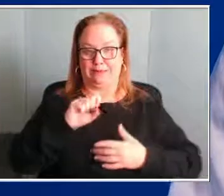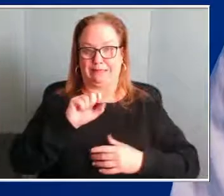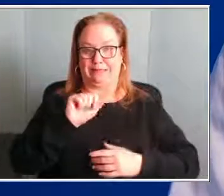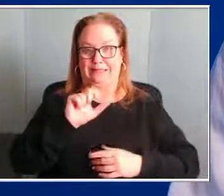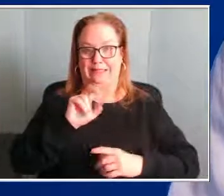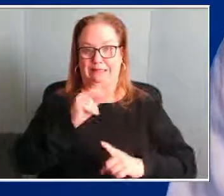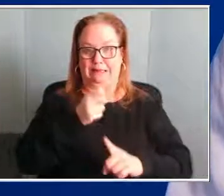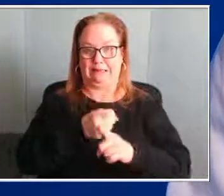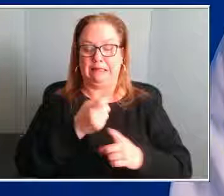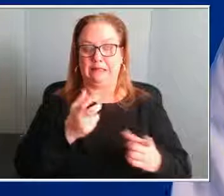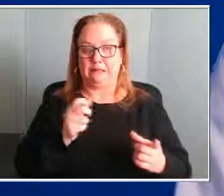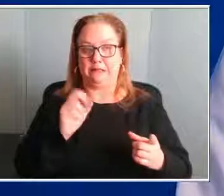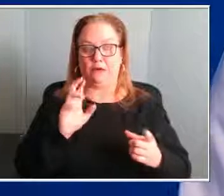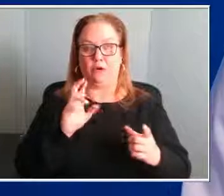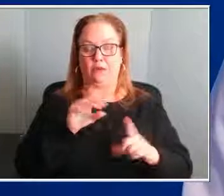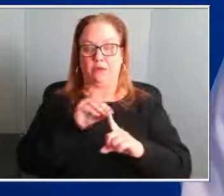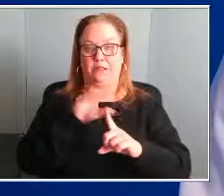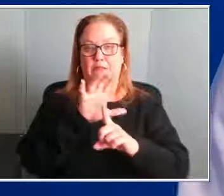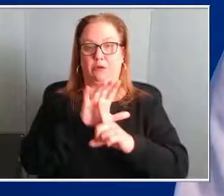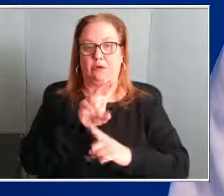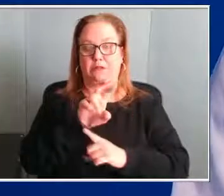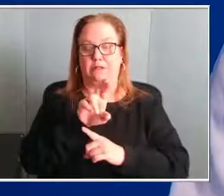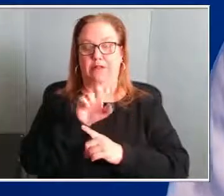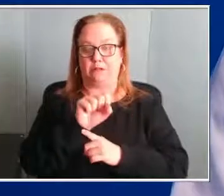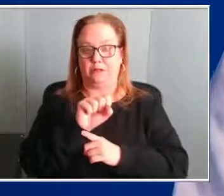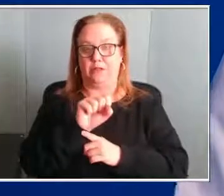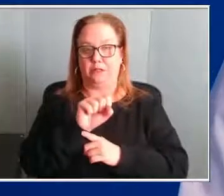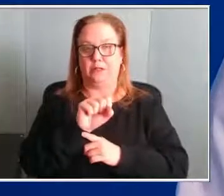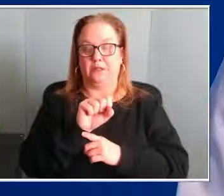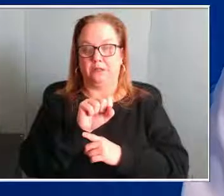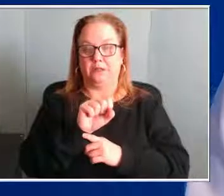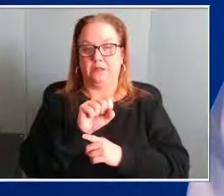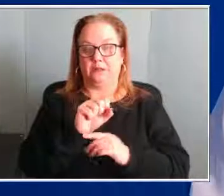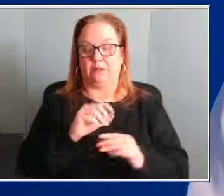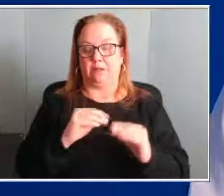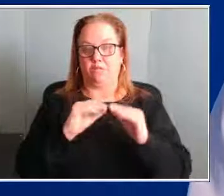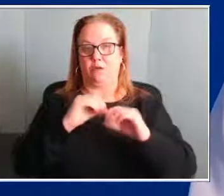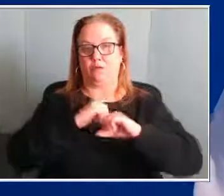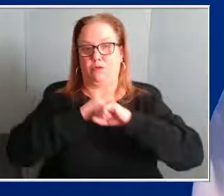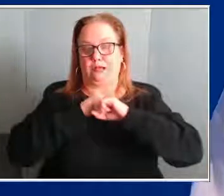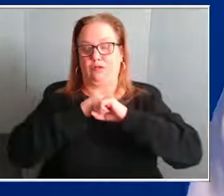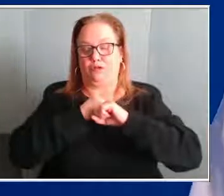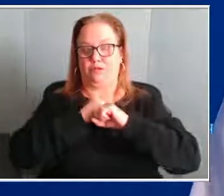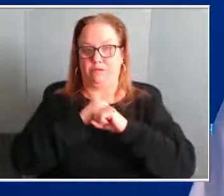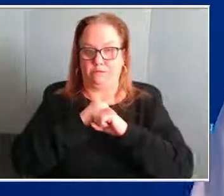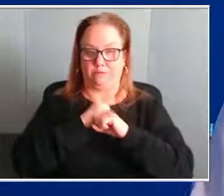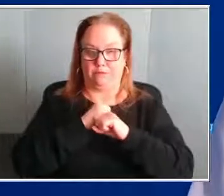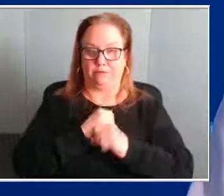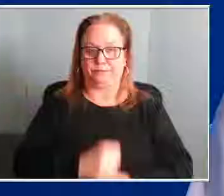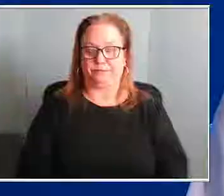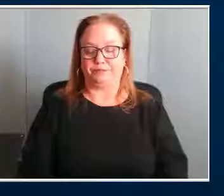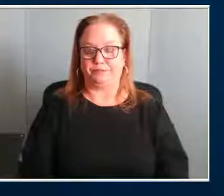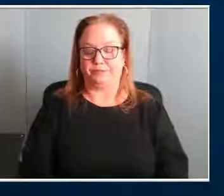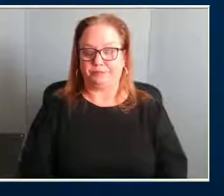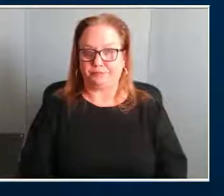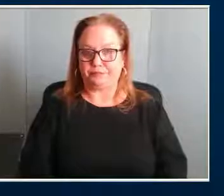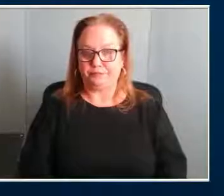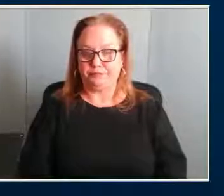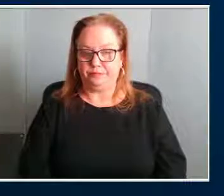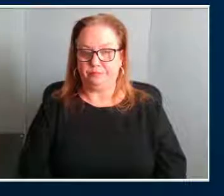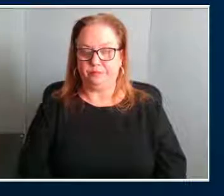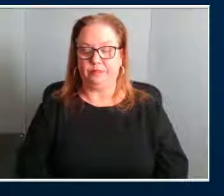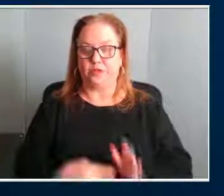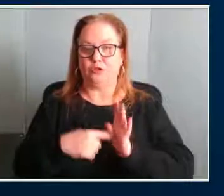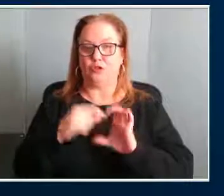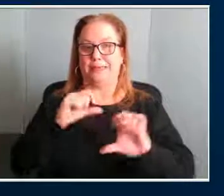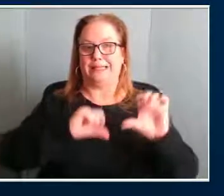they are exposed to the virus, they will have further protection from hospitalization and, of course, severe disease. Show me the science, people.